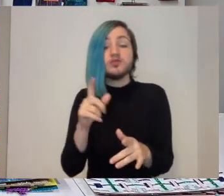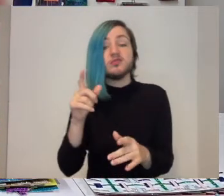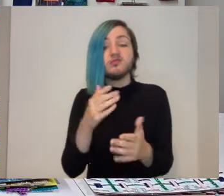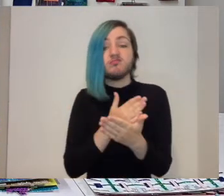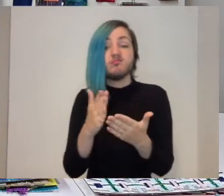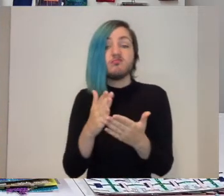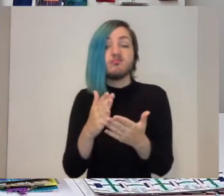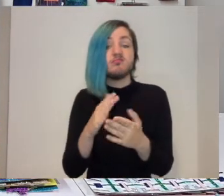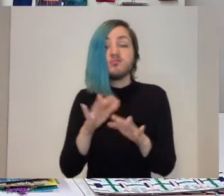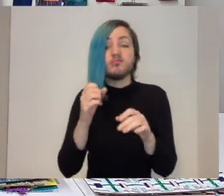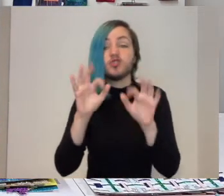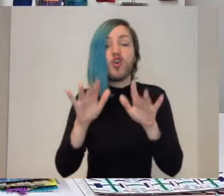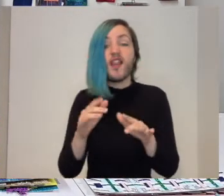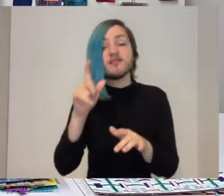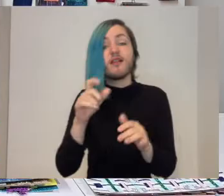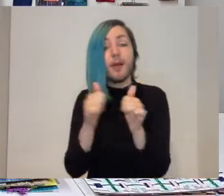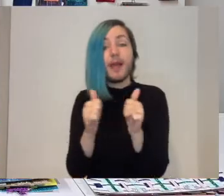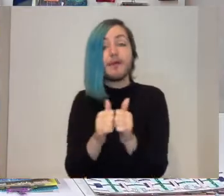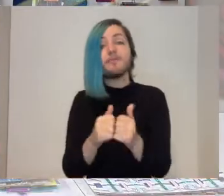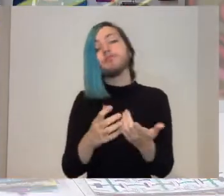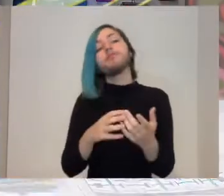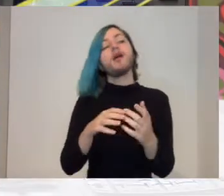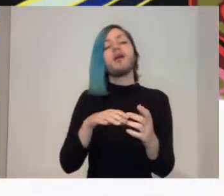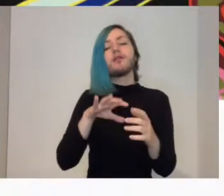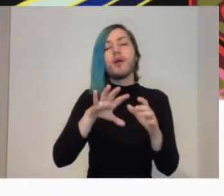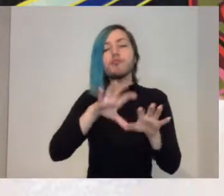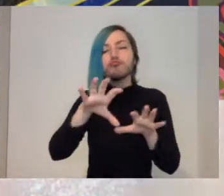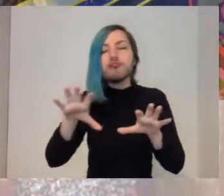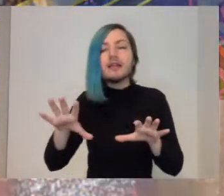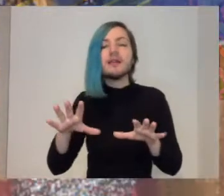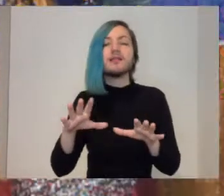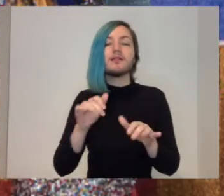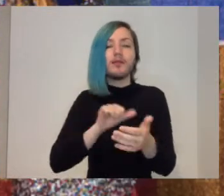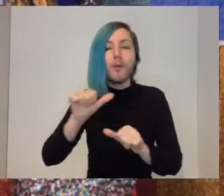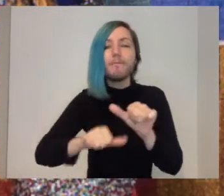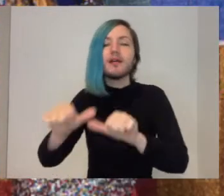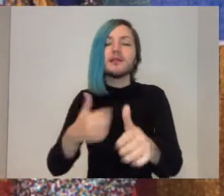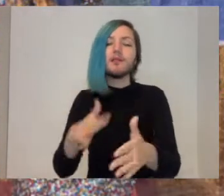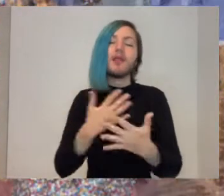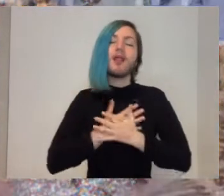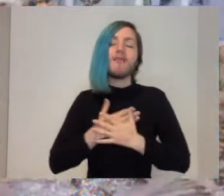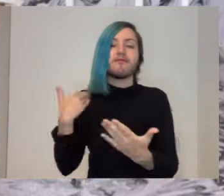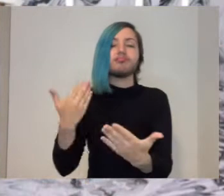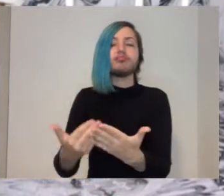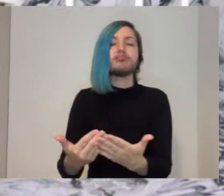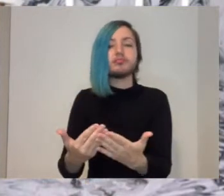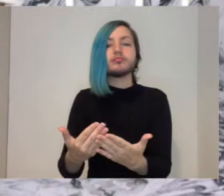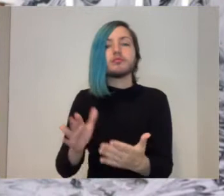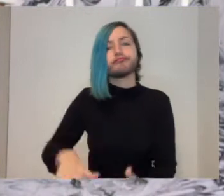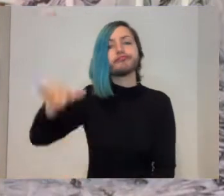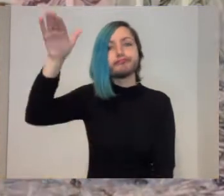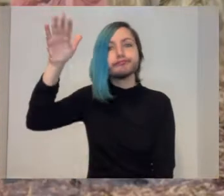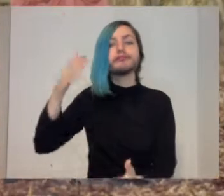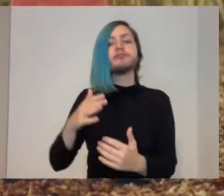too. Print and pattern is definitely something that I've always loved ever since I was a kid, and always something that I go back to